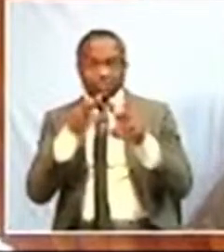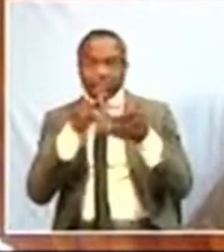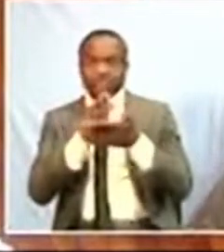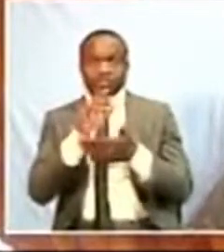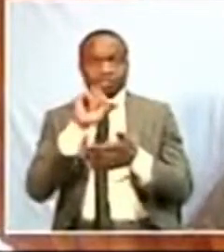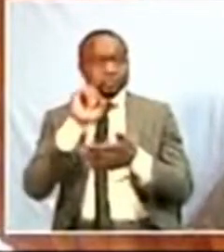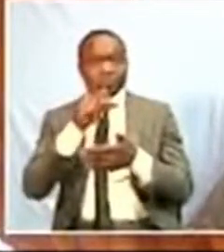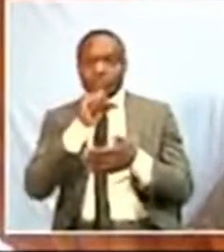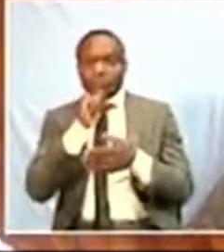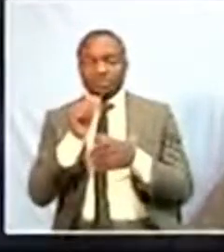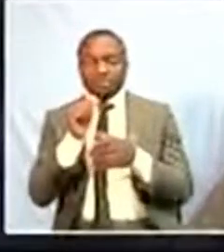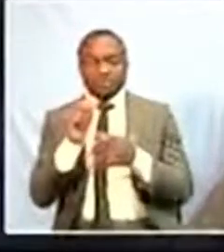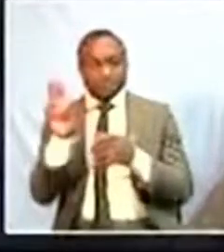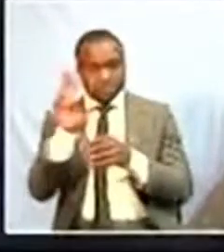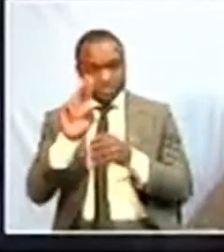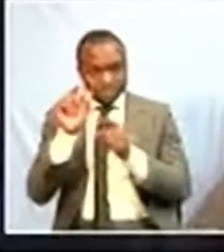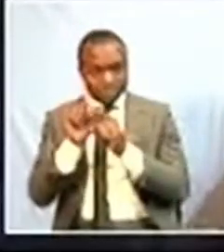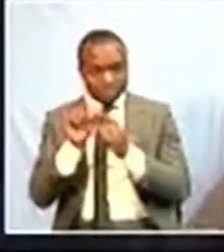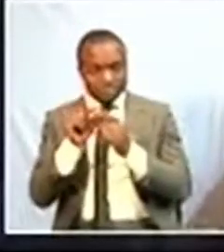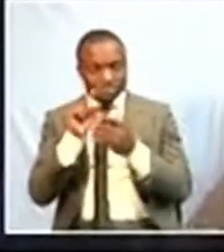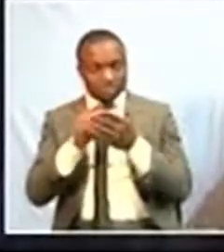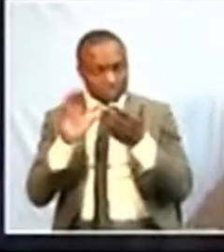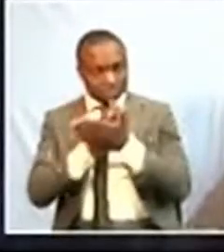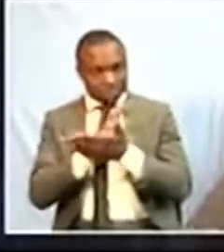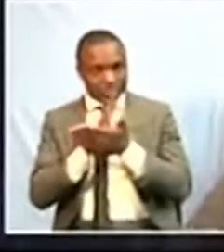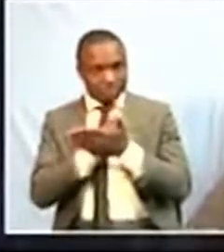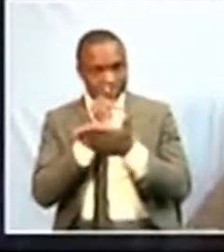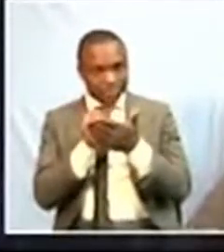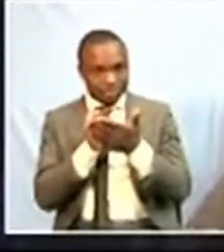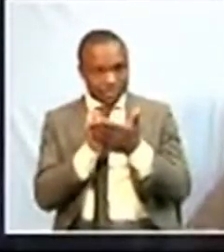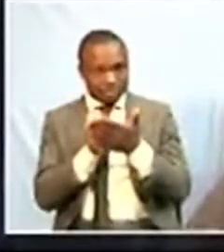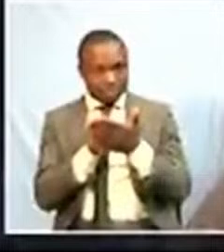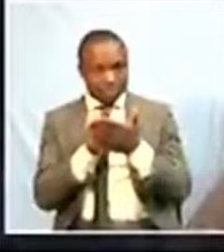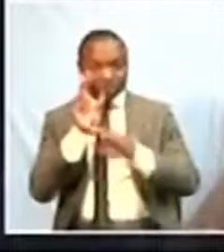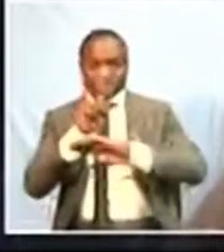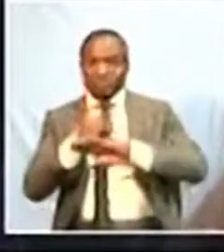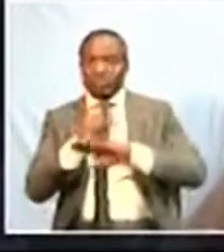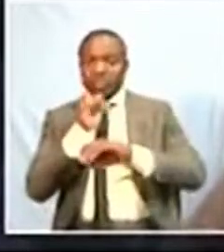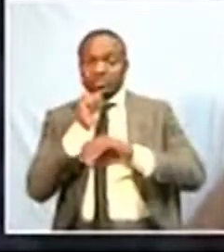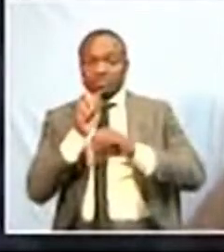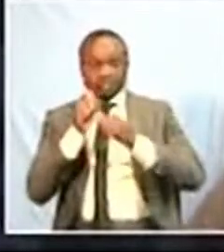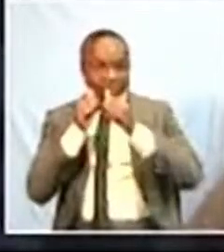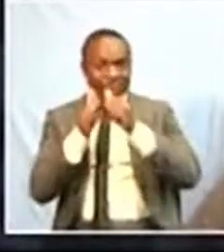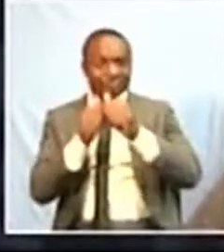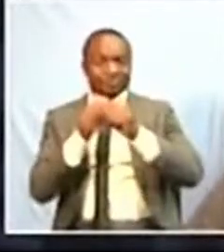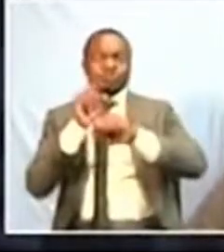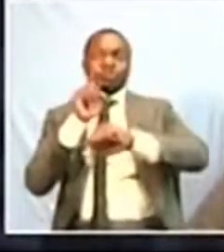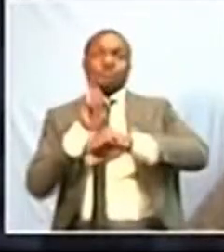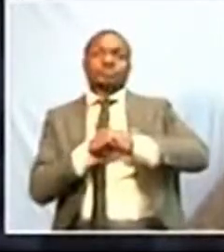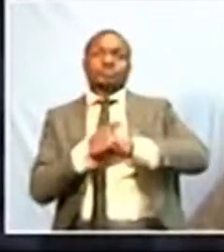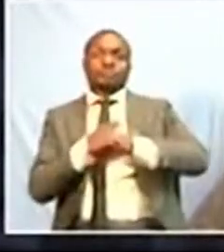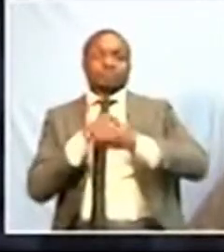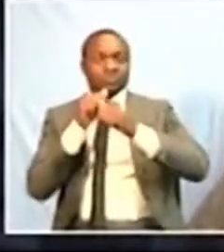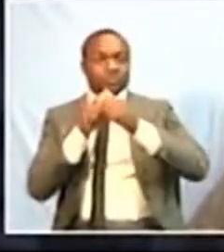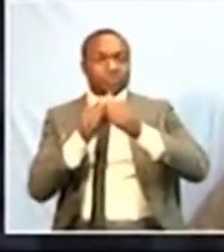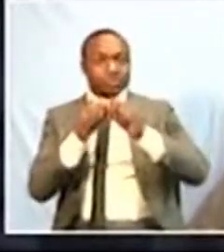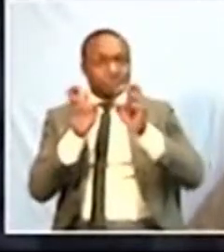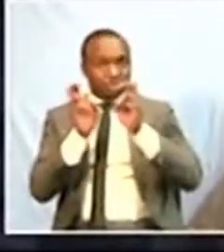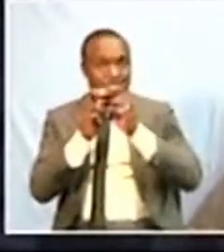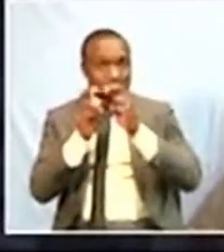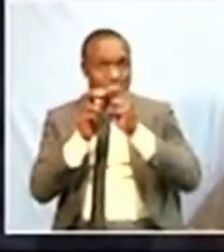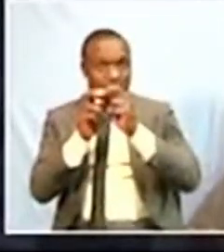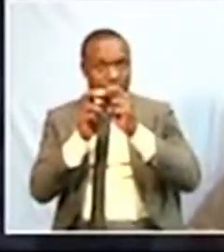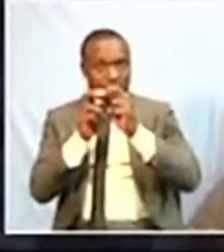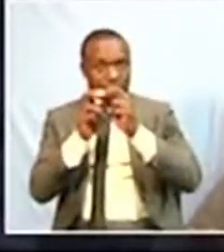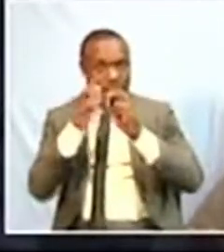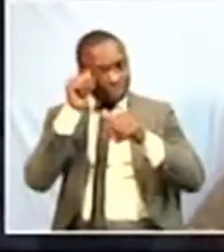word expedient on this project, which did not stick to time as per the requirement of the